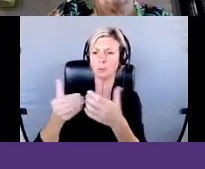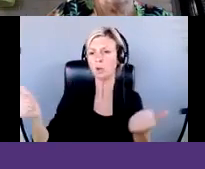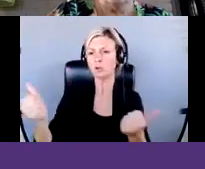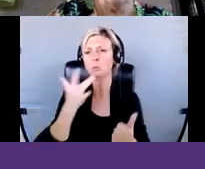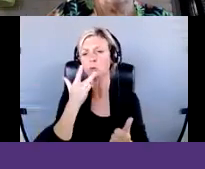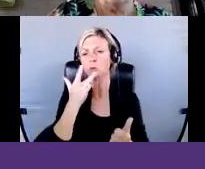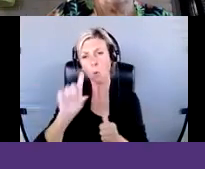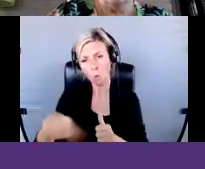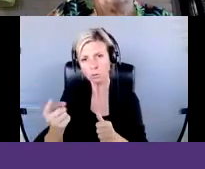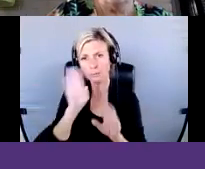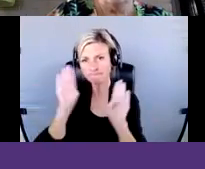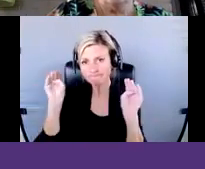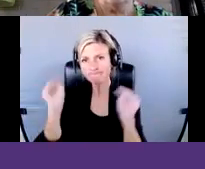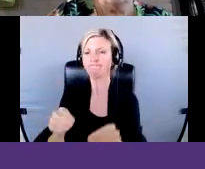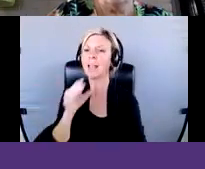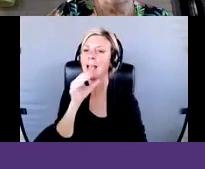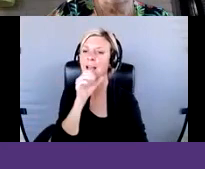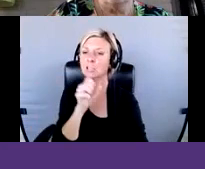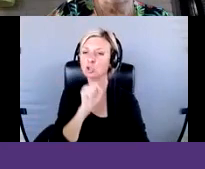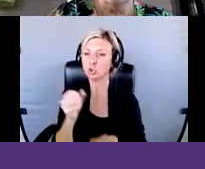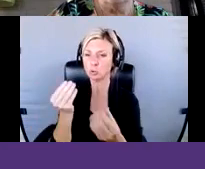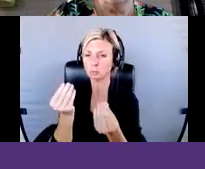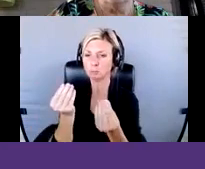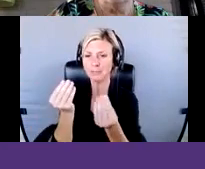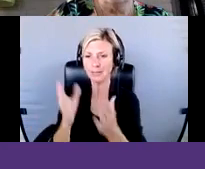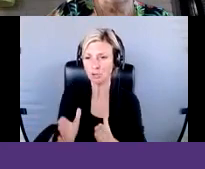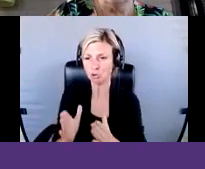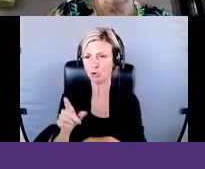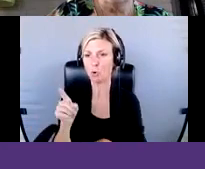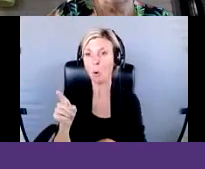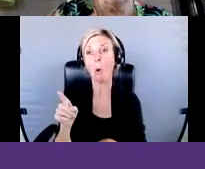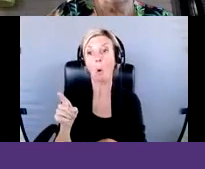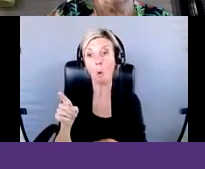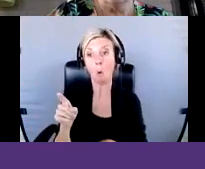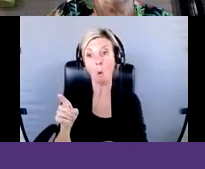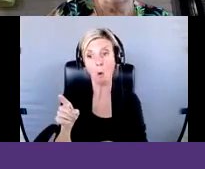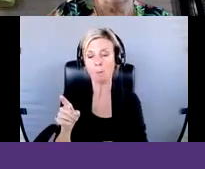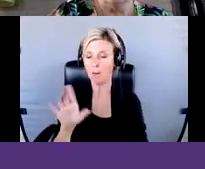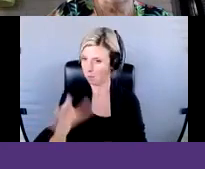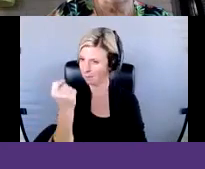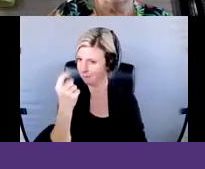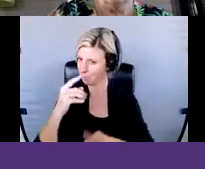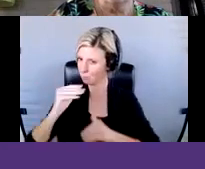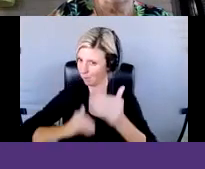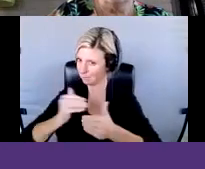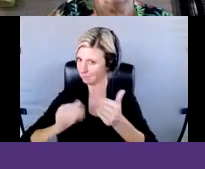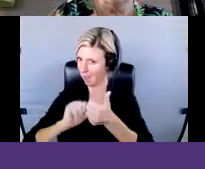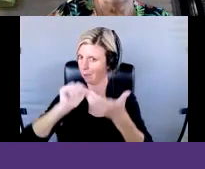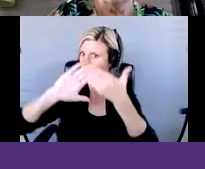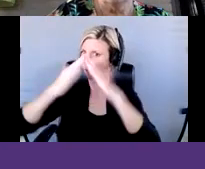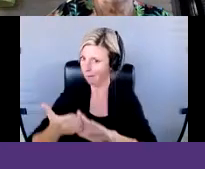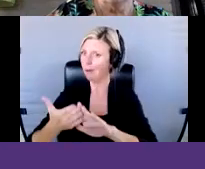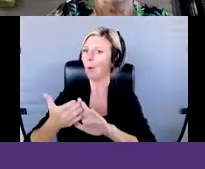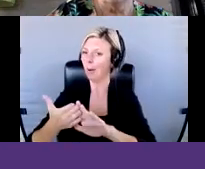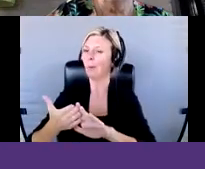So it's quite complex. So I would invite you to send me an email, and we'll set up a time for us to talk,